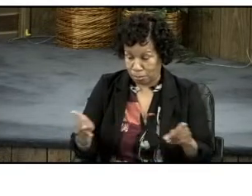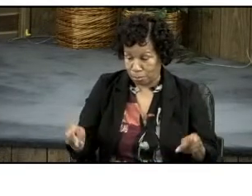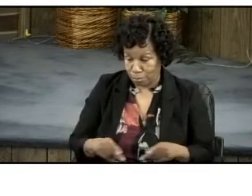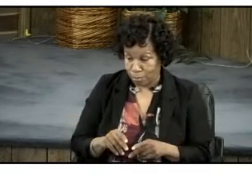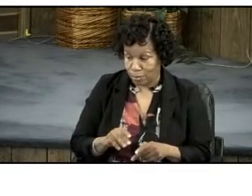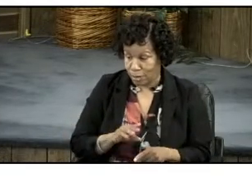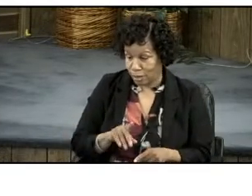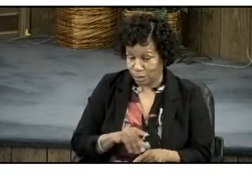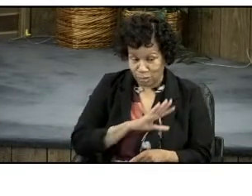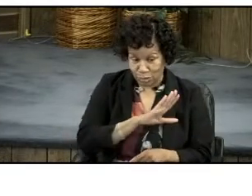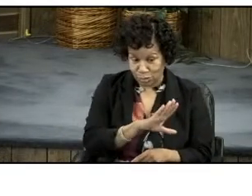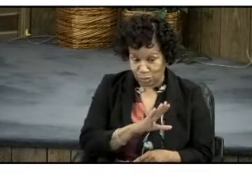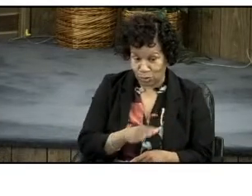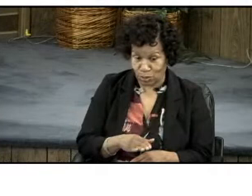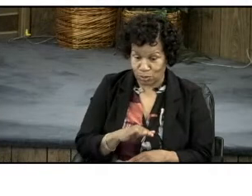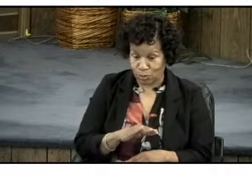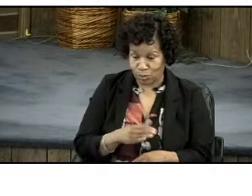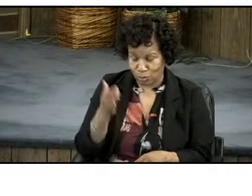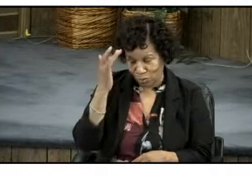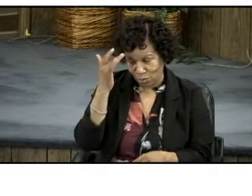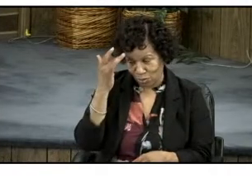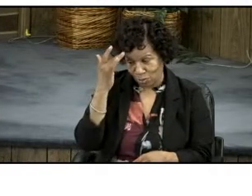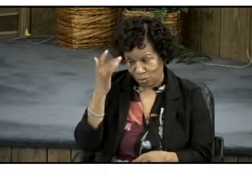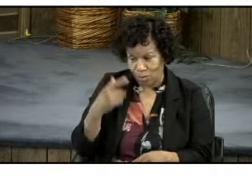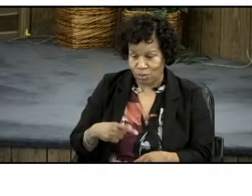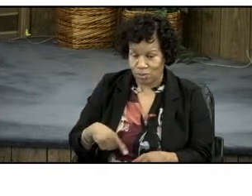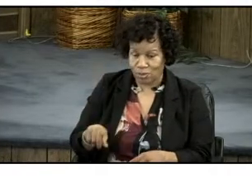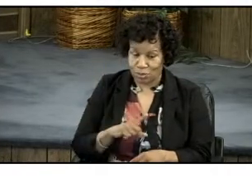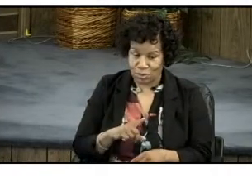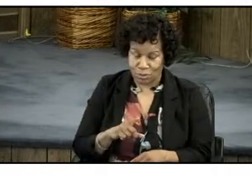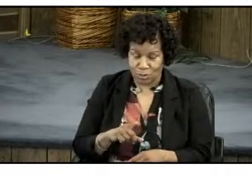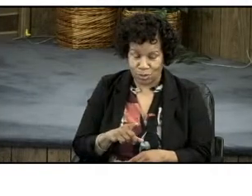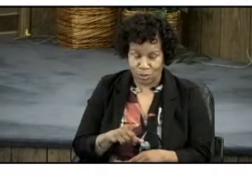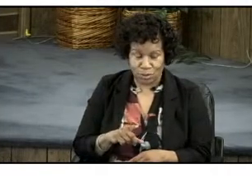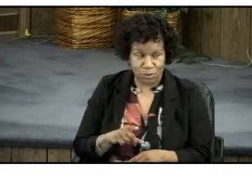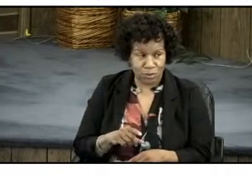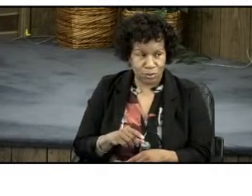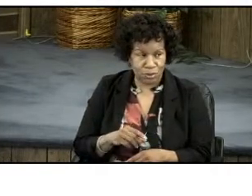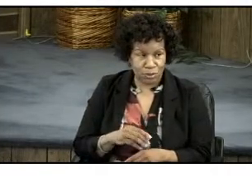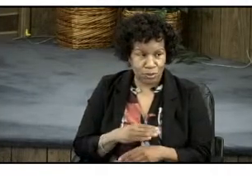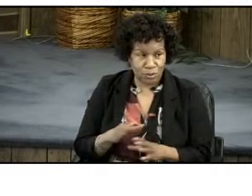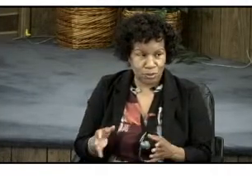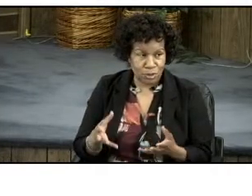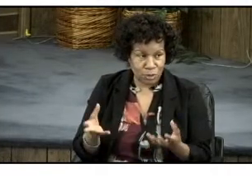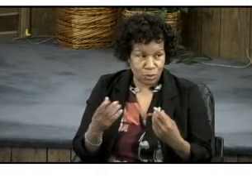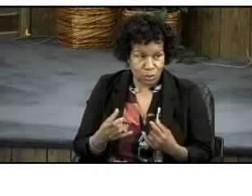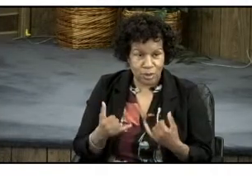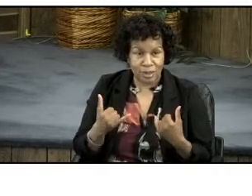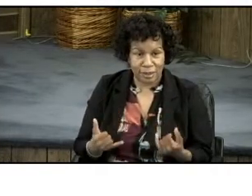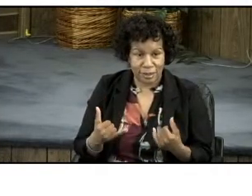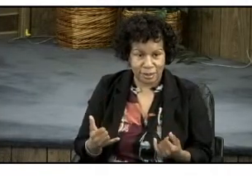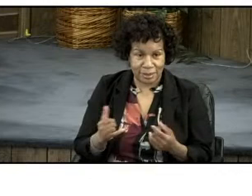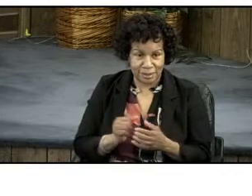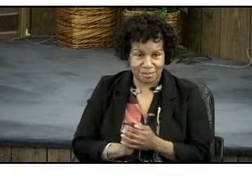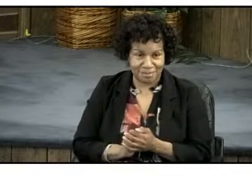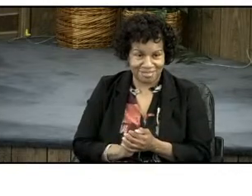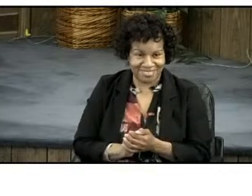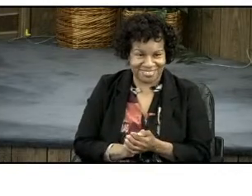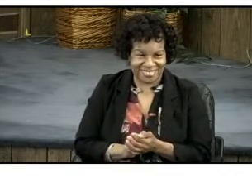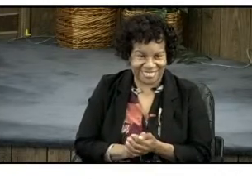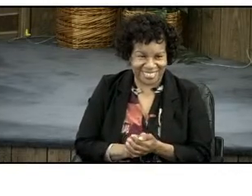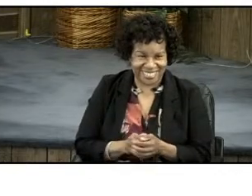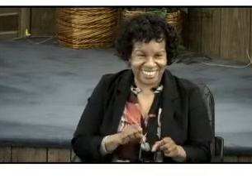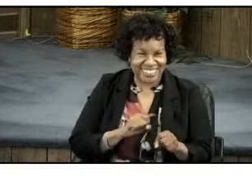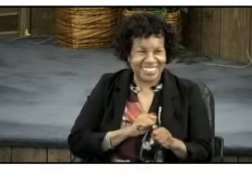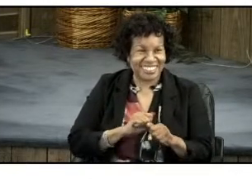Come over here. You're going to walk over. You're going to limp back. Just like the playground.